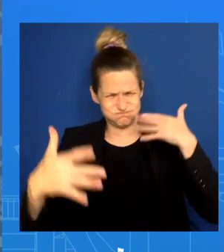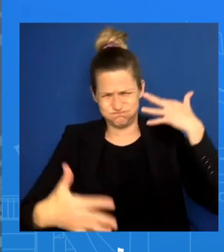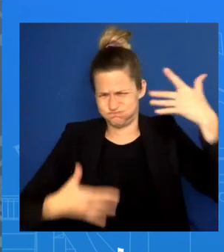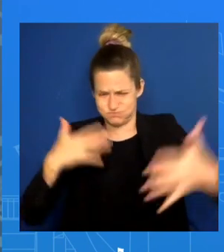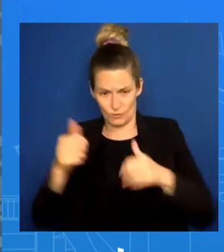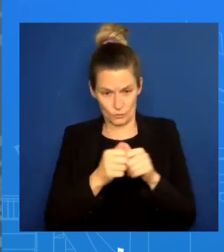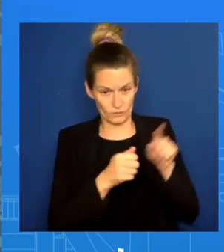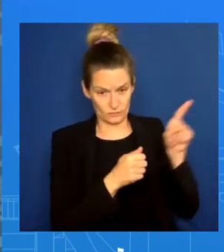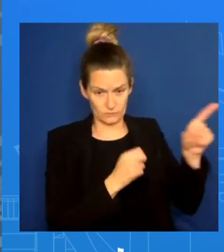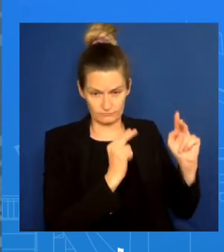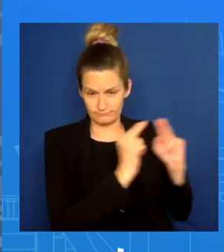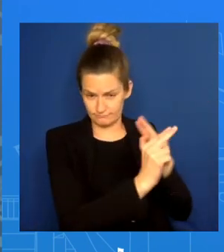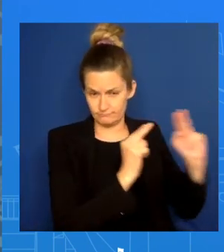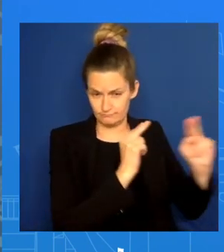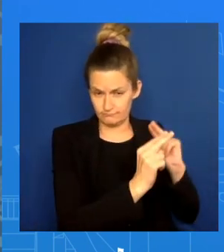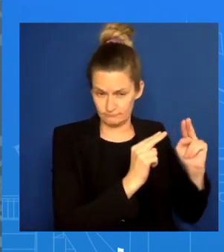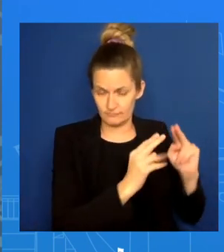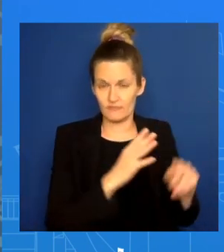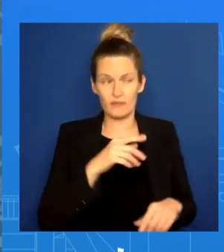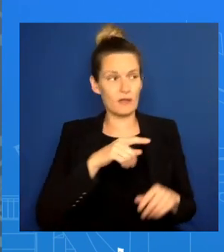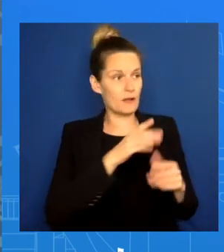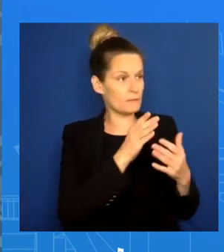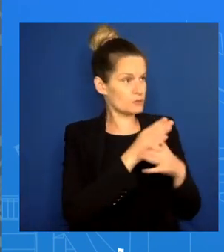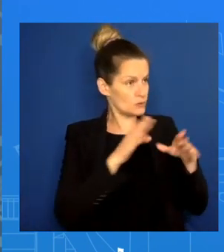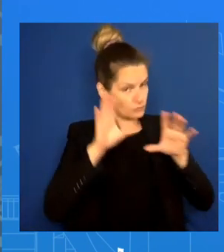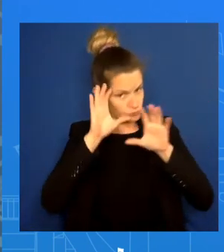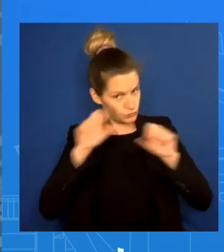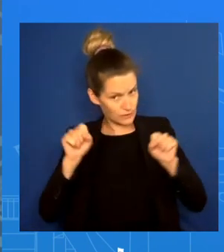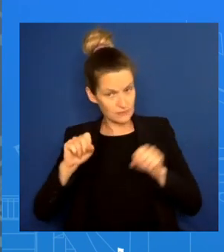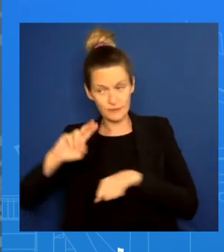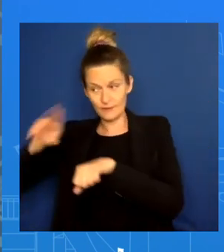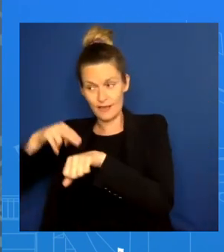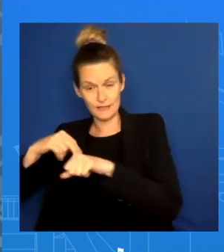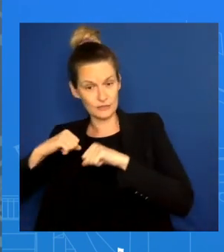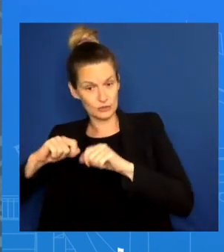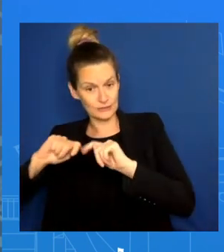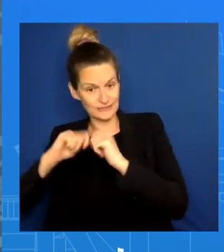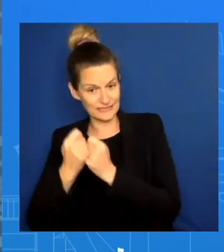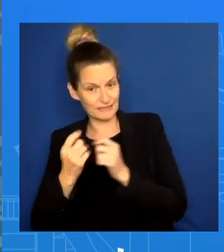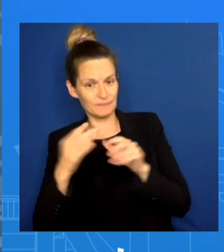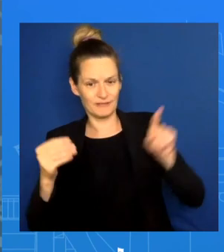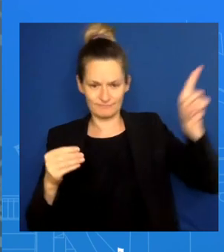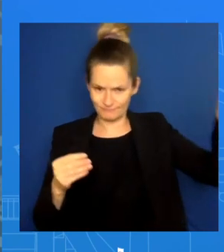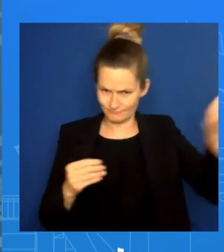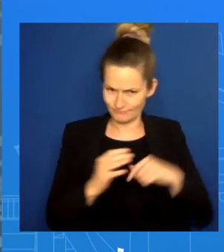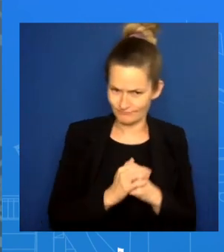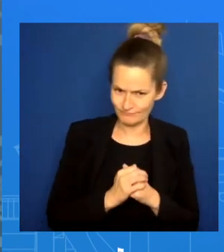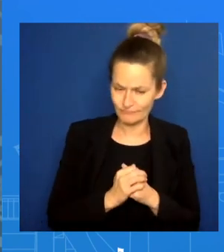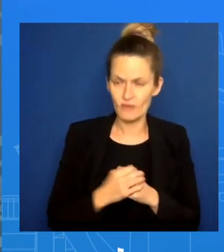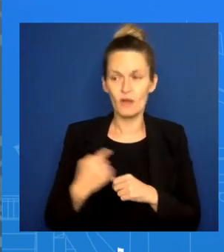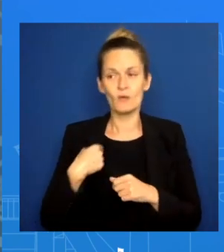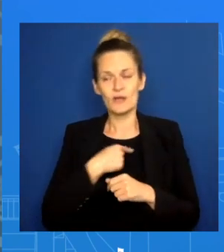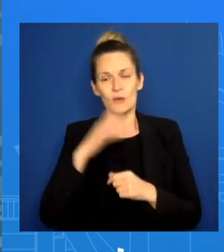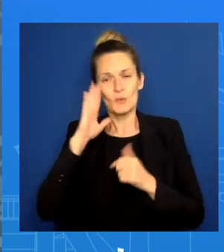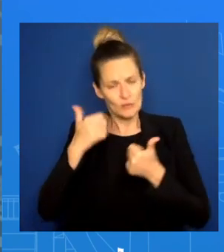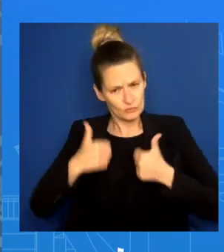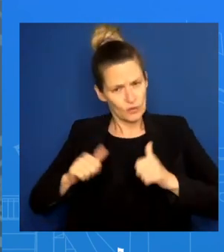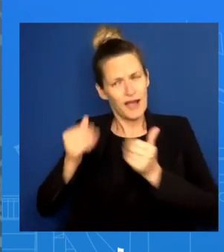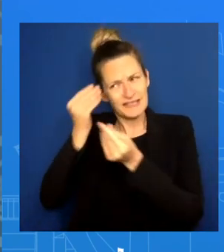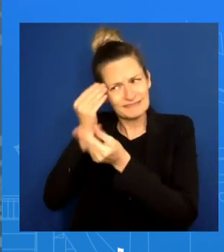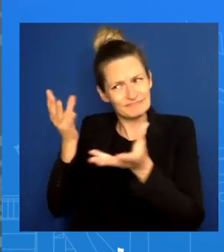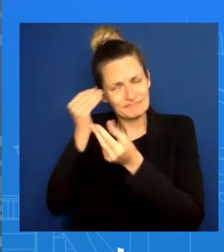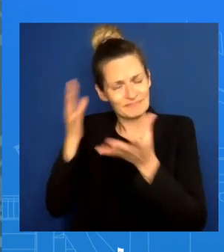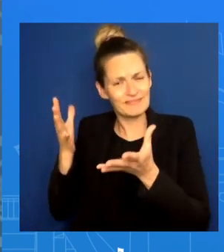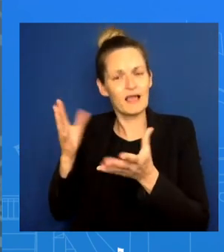the status of our negotiations to secure Brittany and Paul's release, as well as other U.S. nationals who are wrongfully detained or